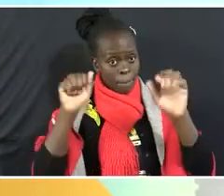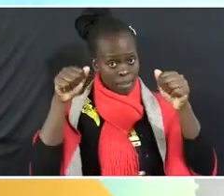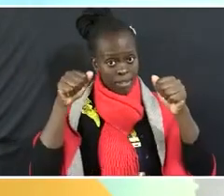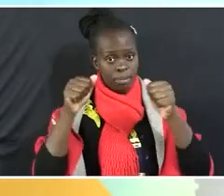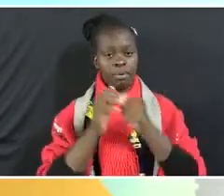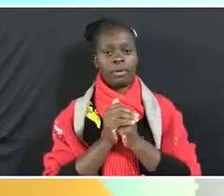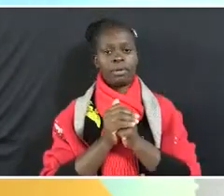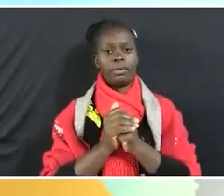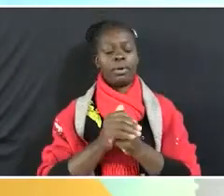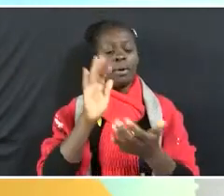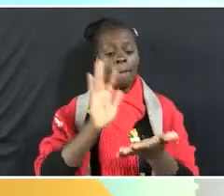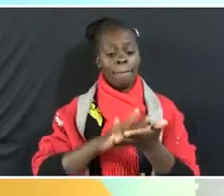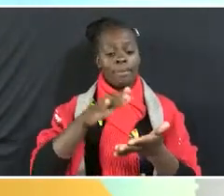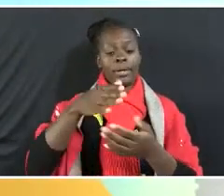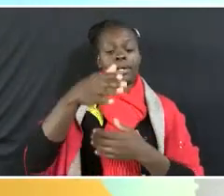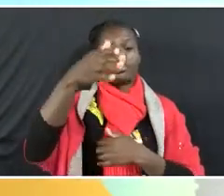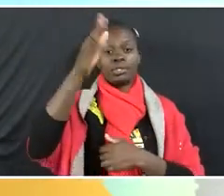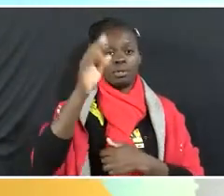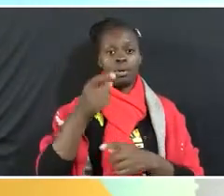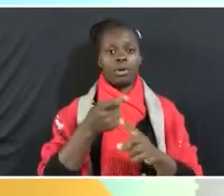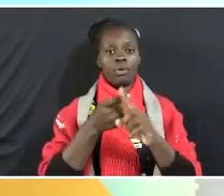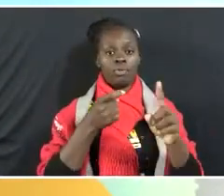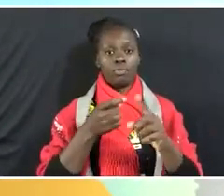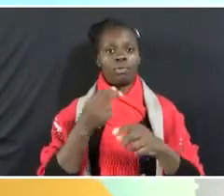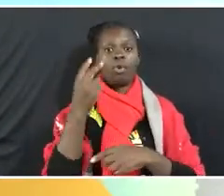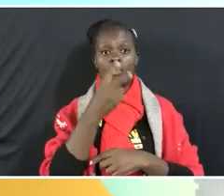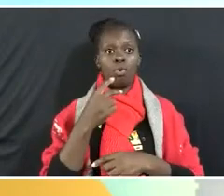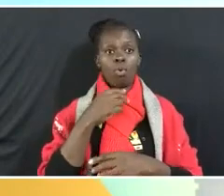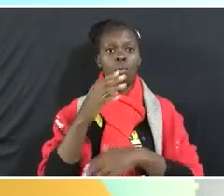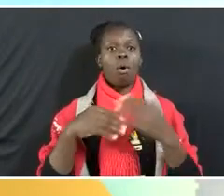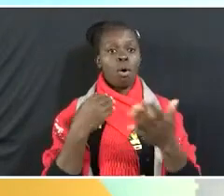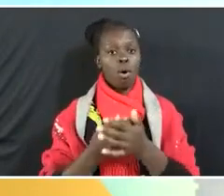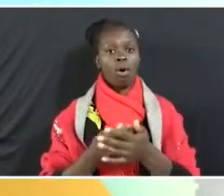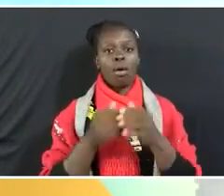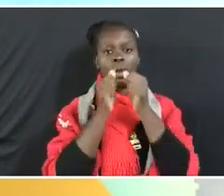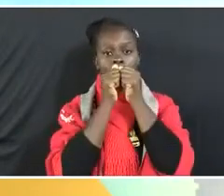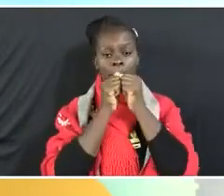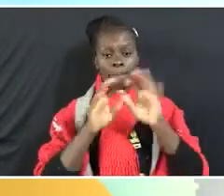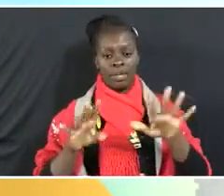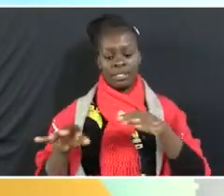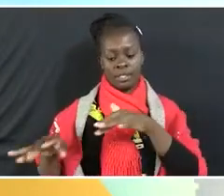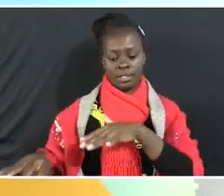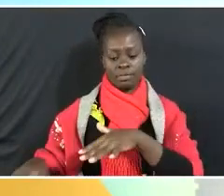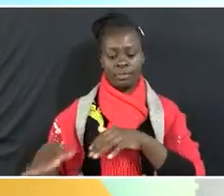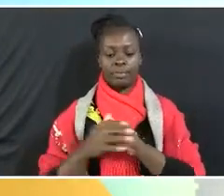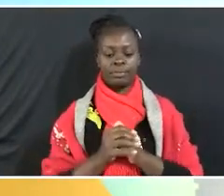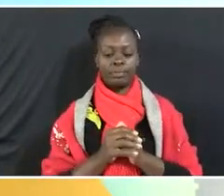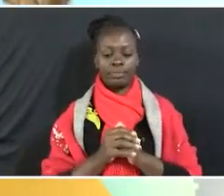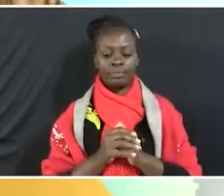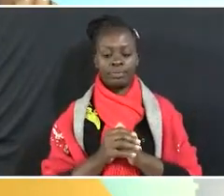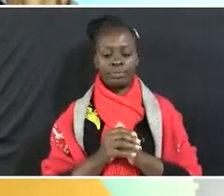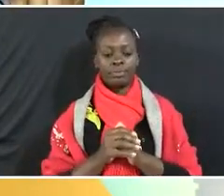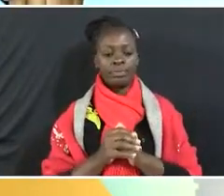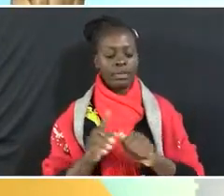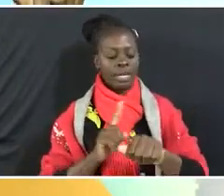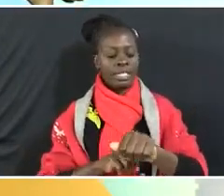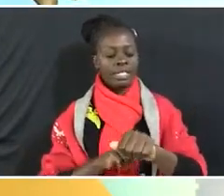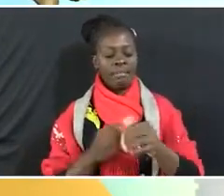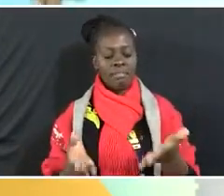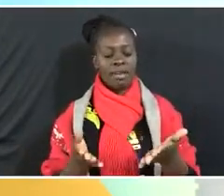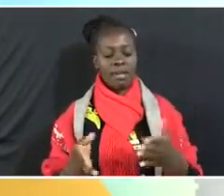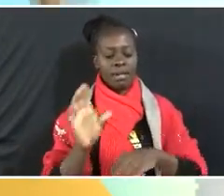Praise God from whom all blessings flow. And that's why, even church, when you come to